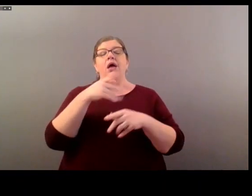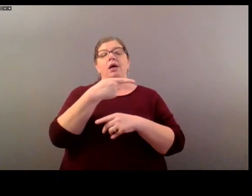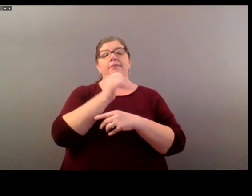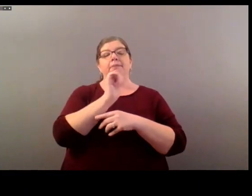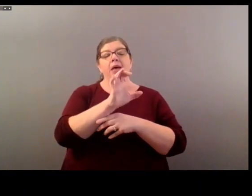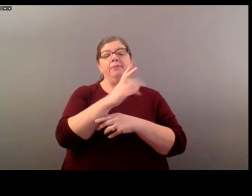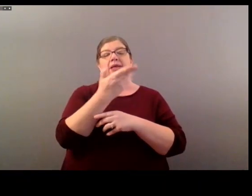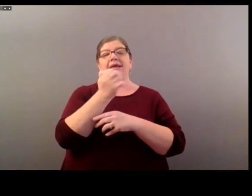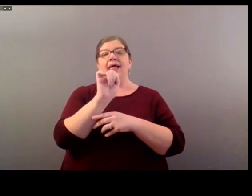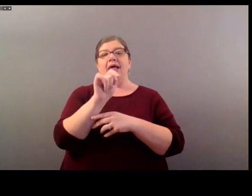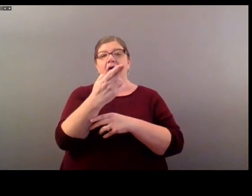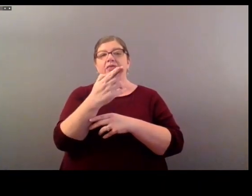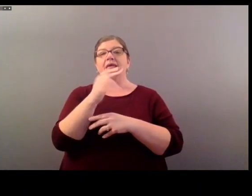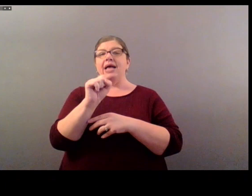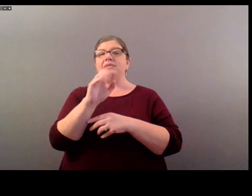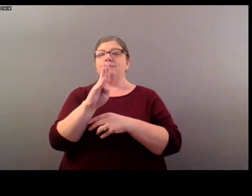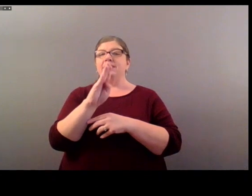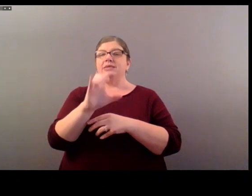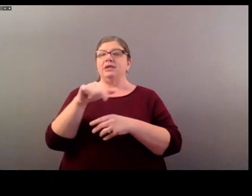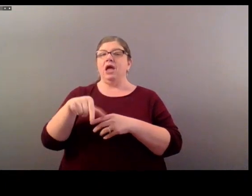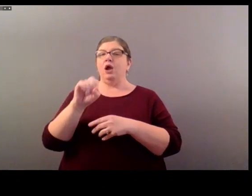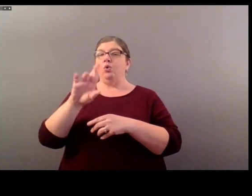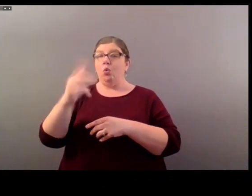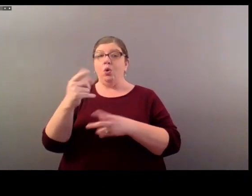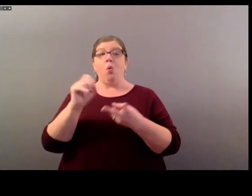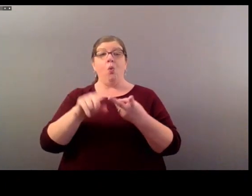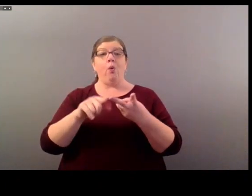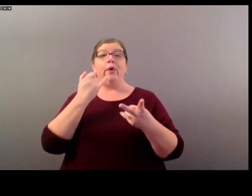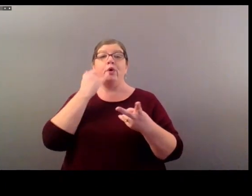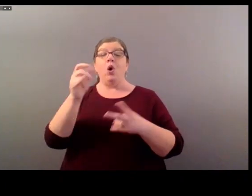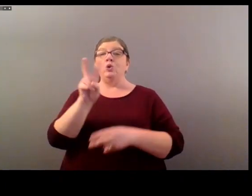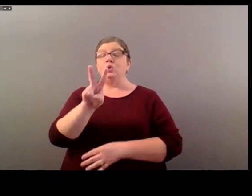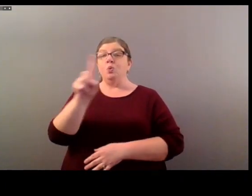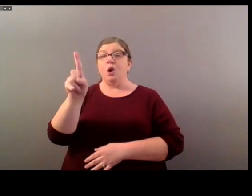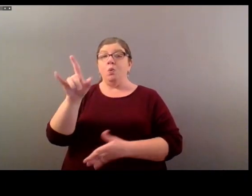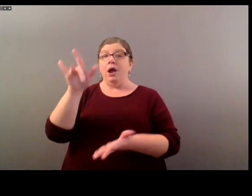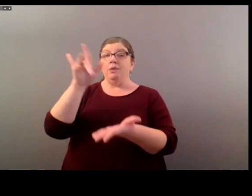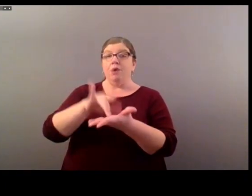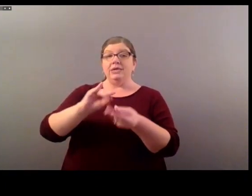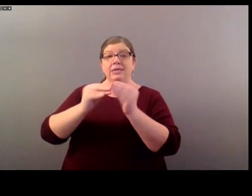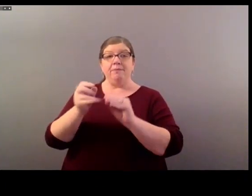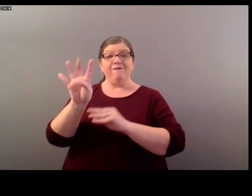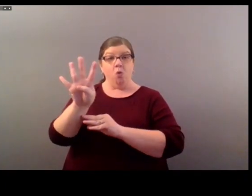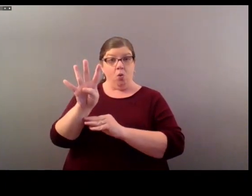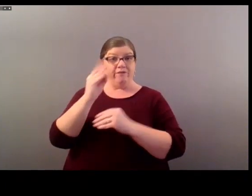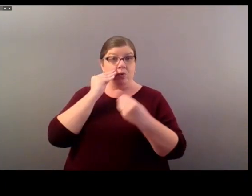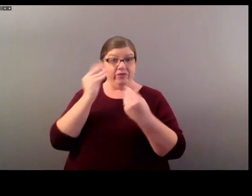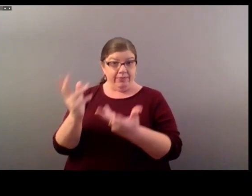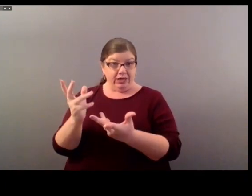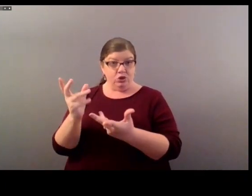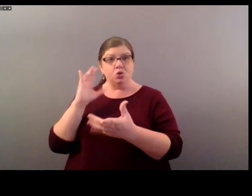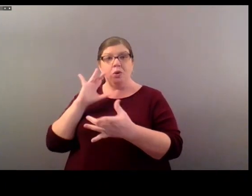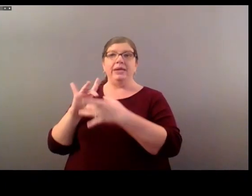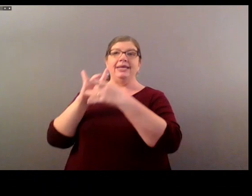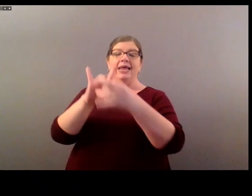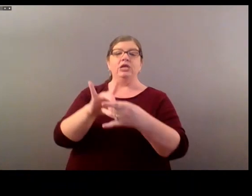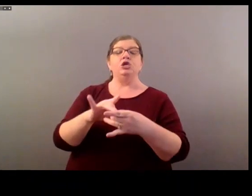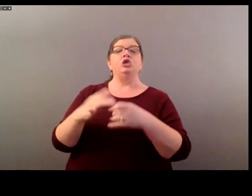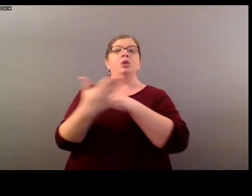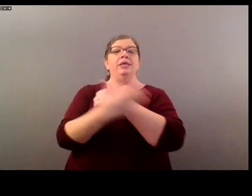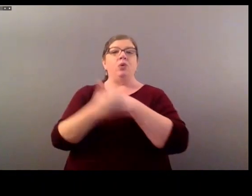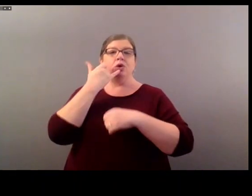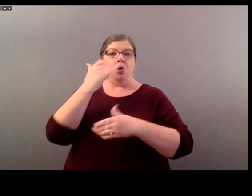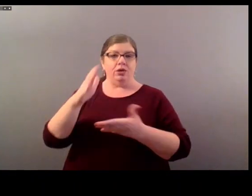publichealthsbc.org. You can also call 211, select option 4 for information or to be connected to the county's call